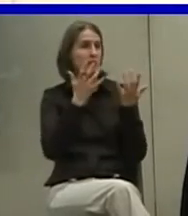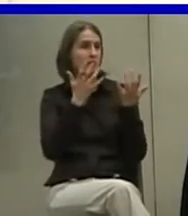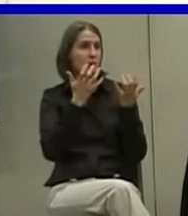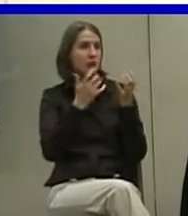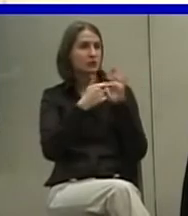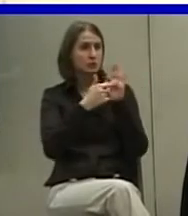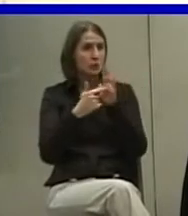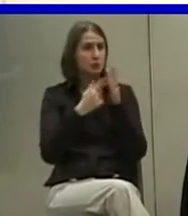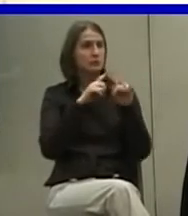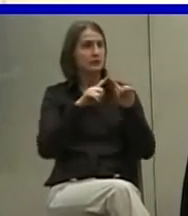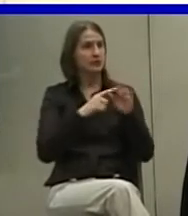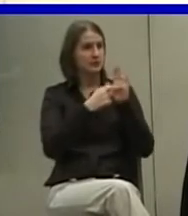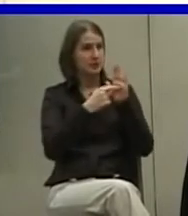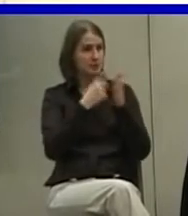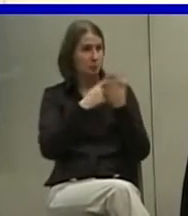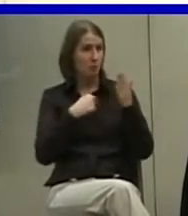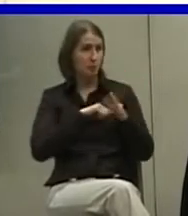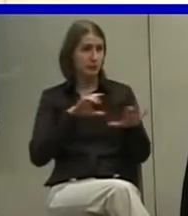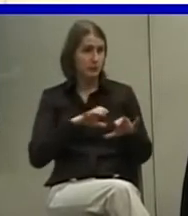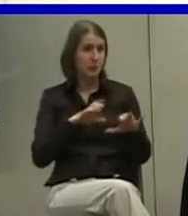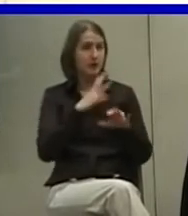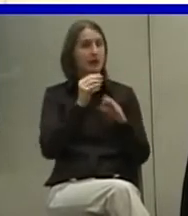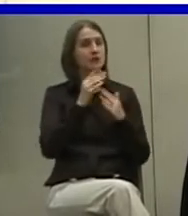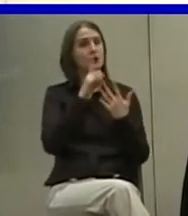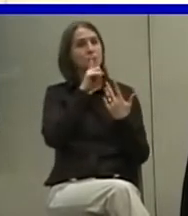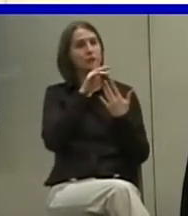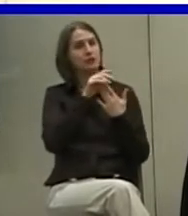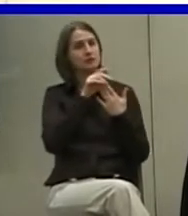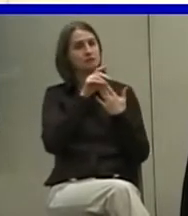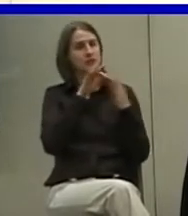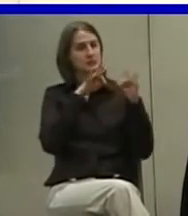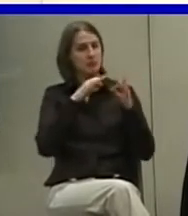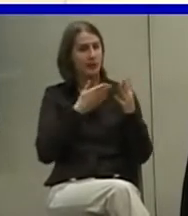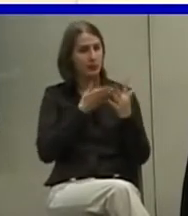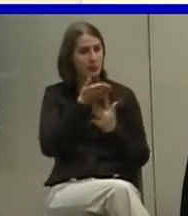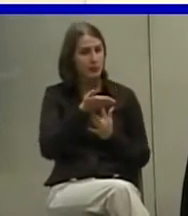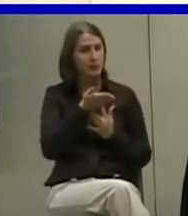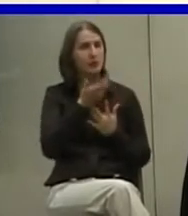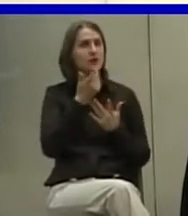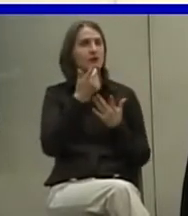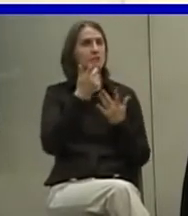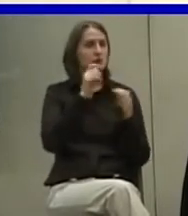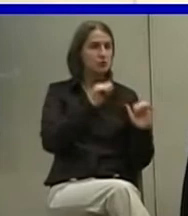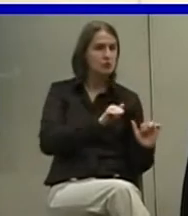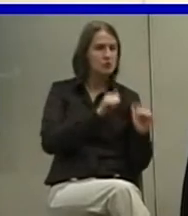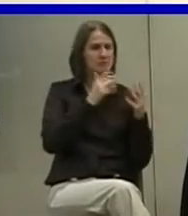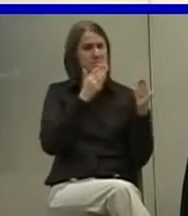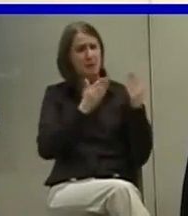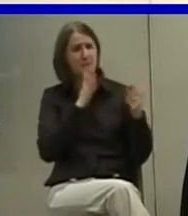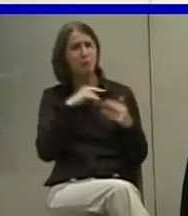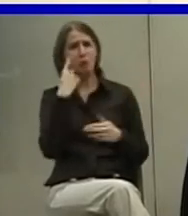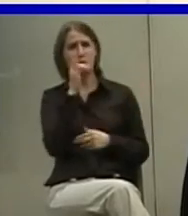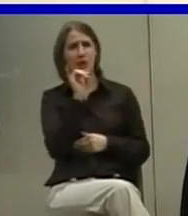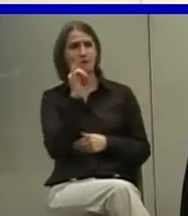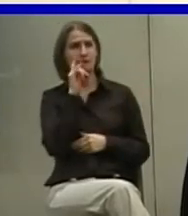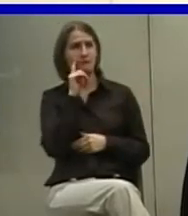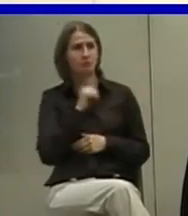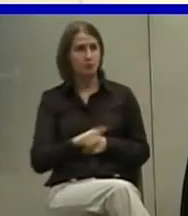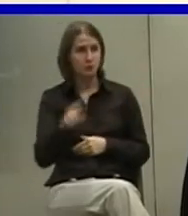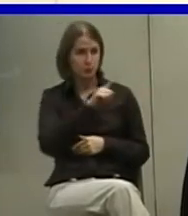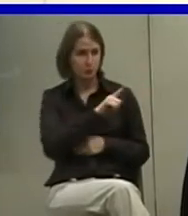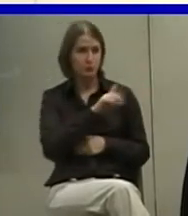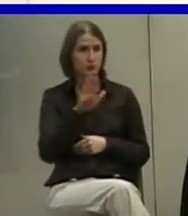things we're actually doing and kind of lead you through, this is what it could, would, might look like for you in your